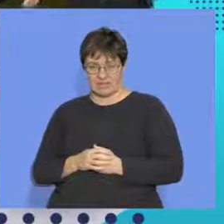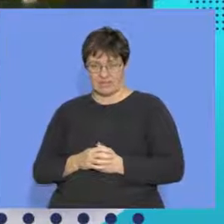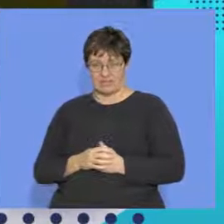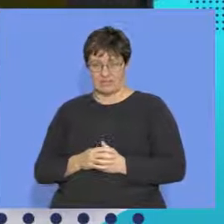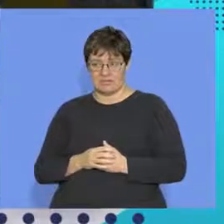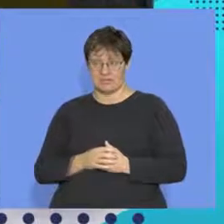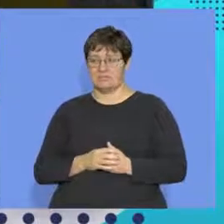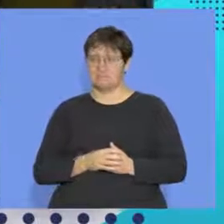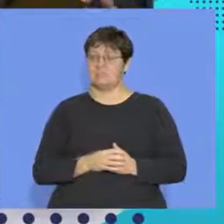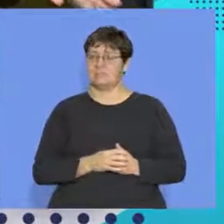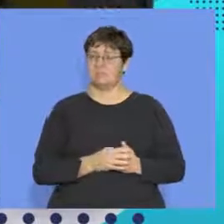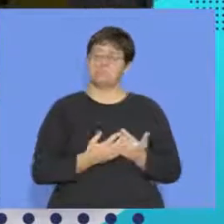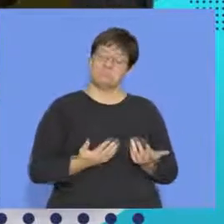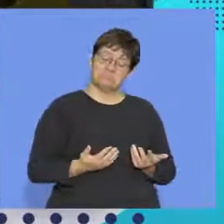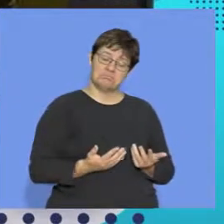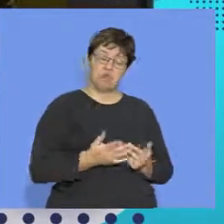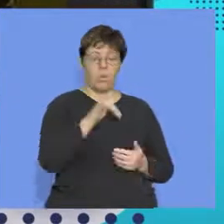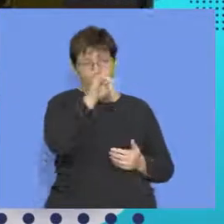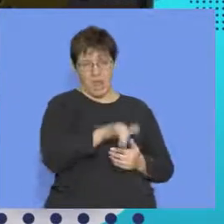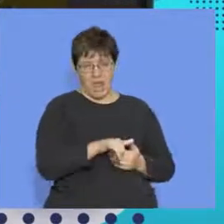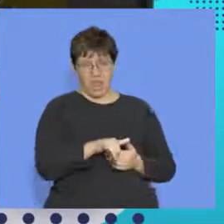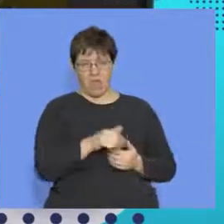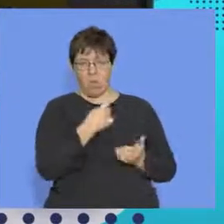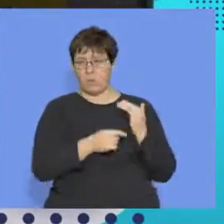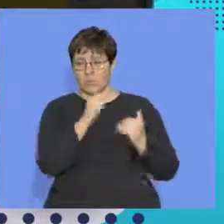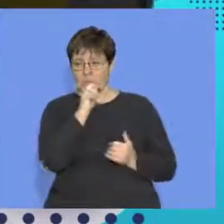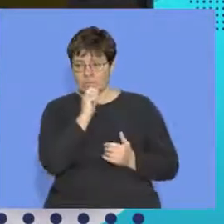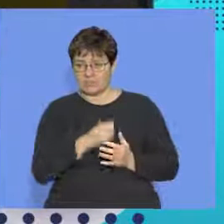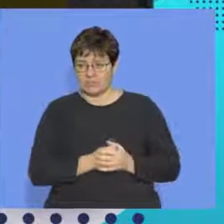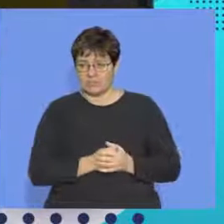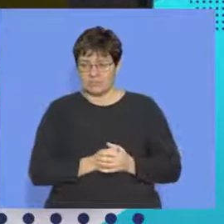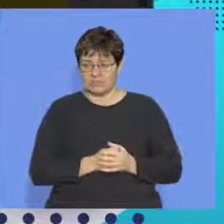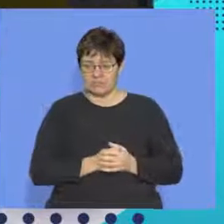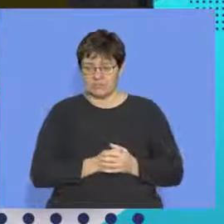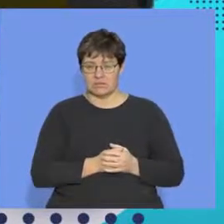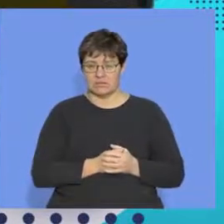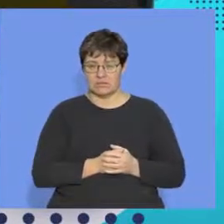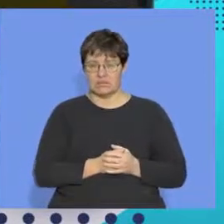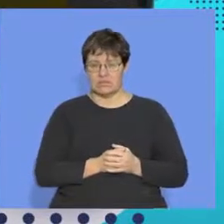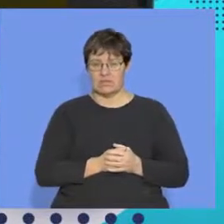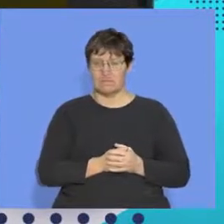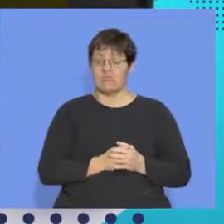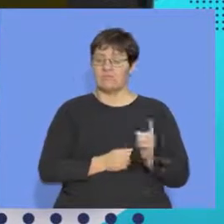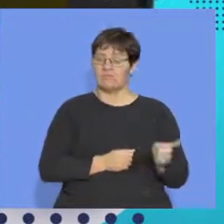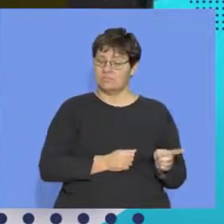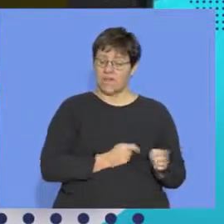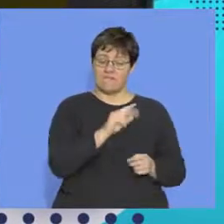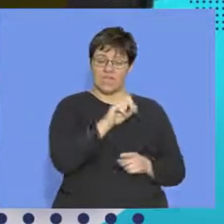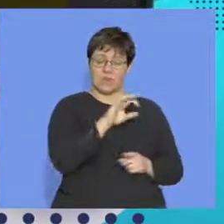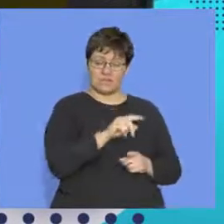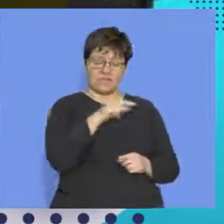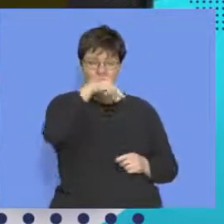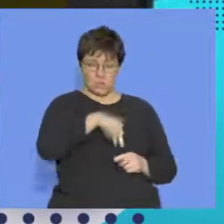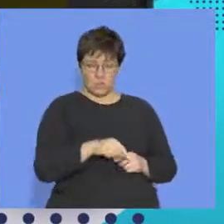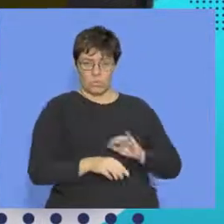First place, there's only one Y, we can use Y. Are we together? But for letters, we have to minus